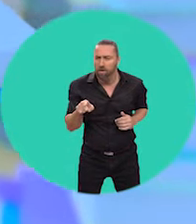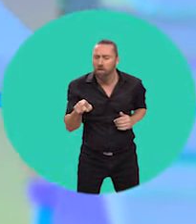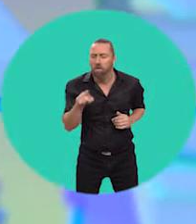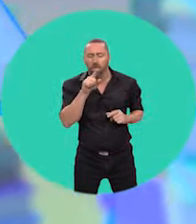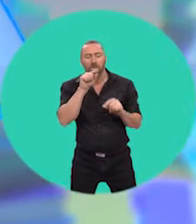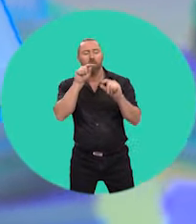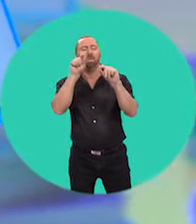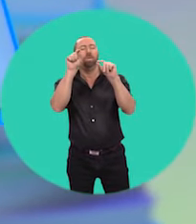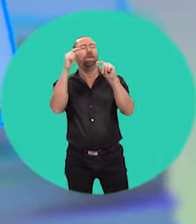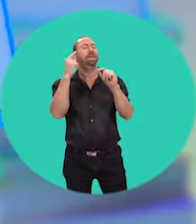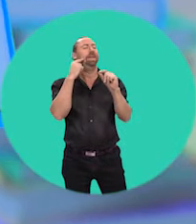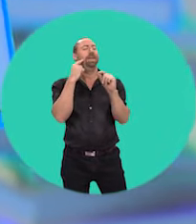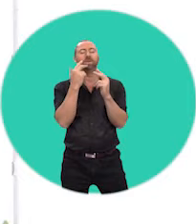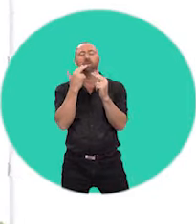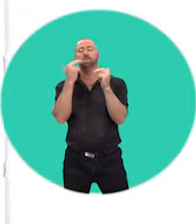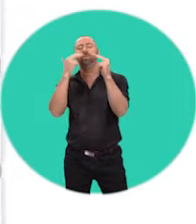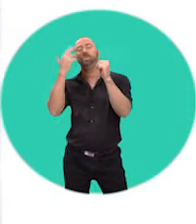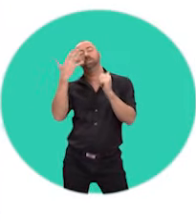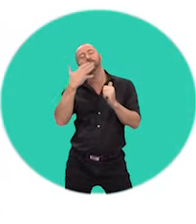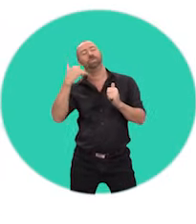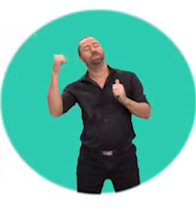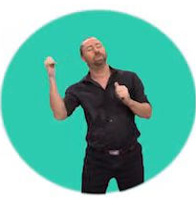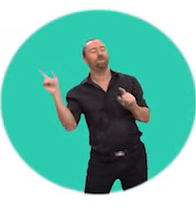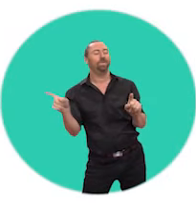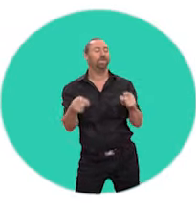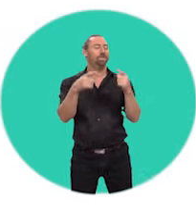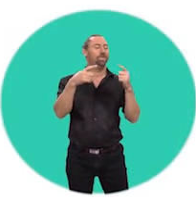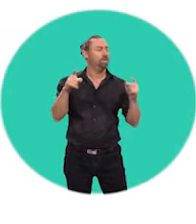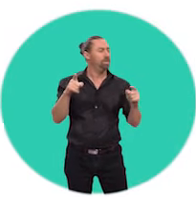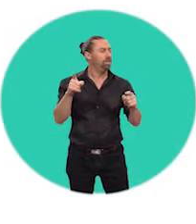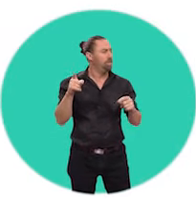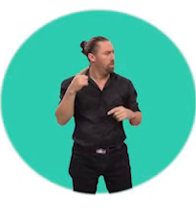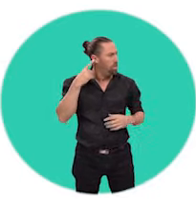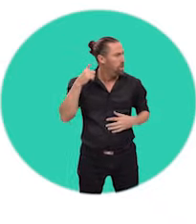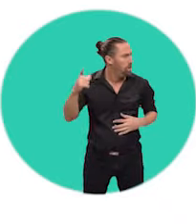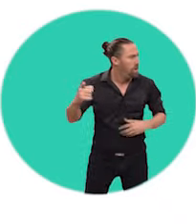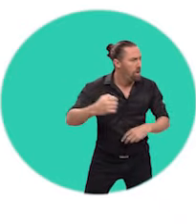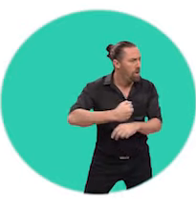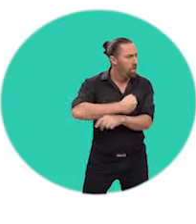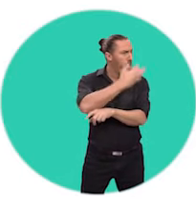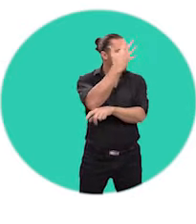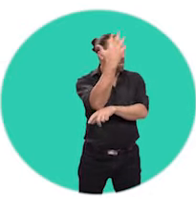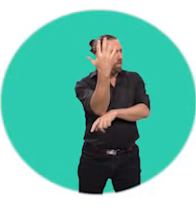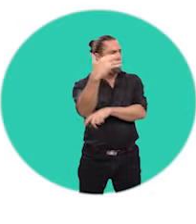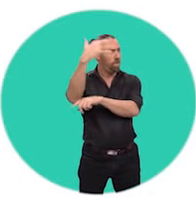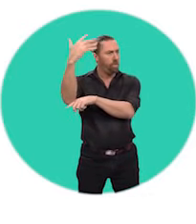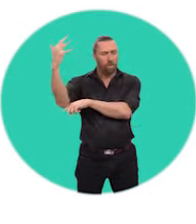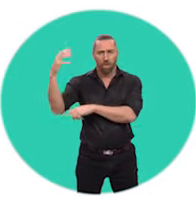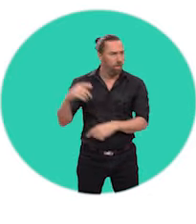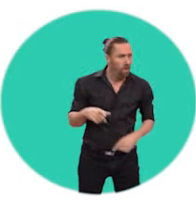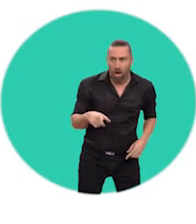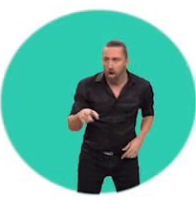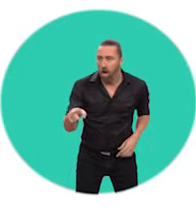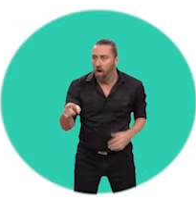tune, the sweeter the song. It was another lyrebird. "I'm Lila," she said with a